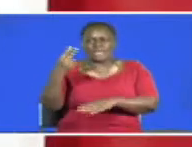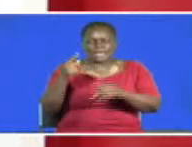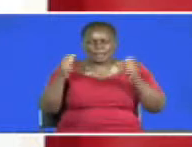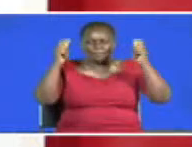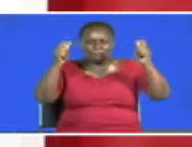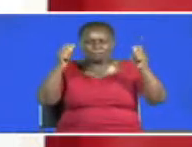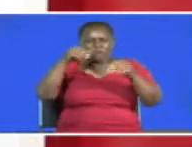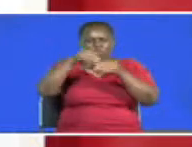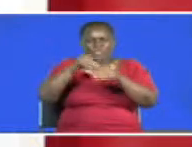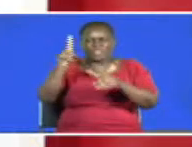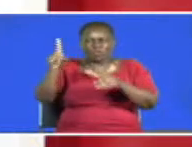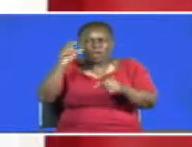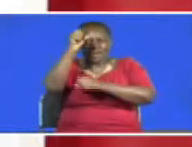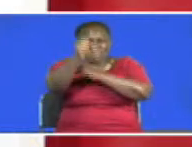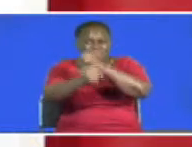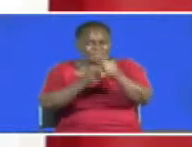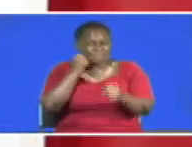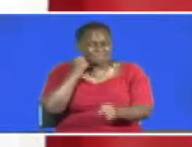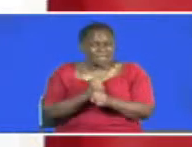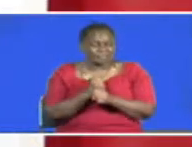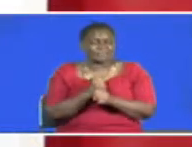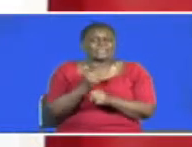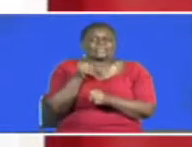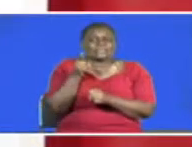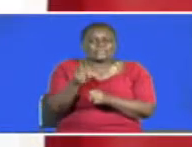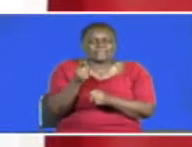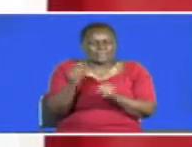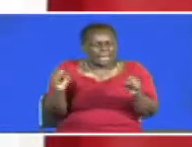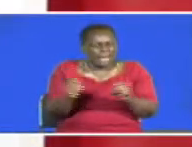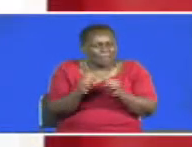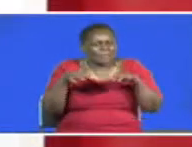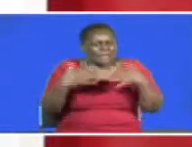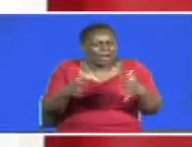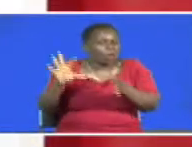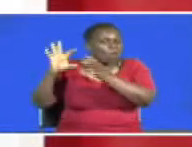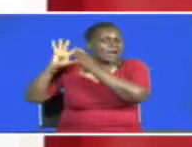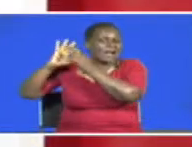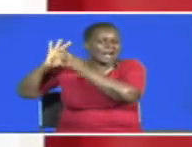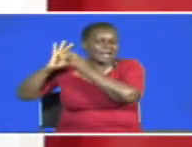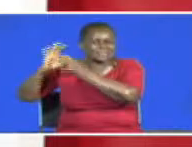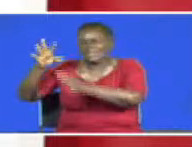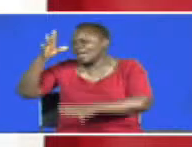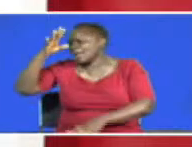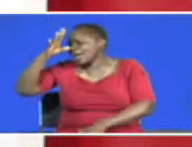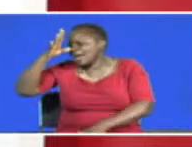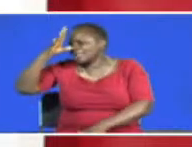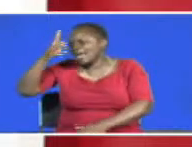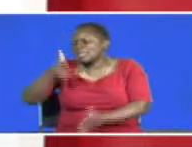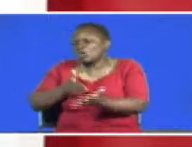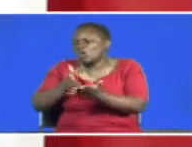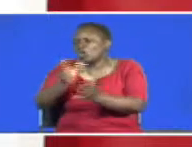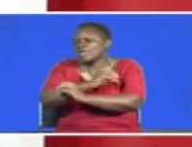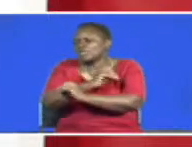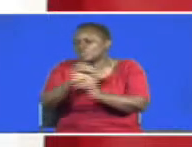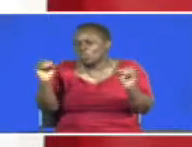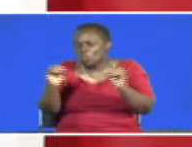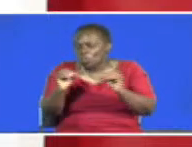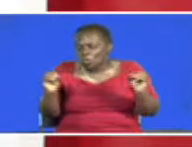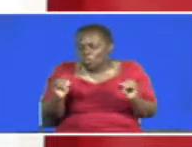strike within the year. And that this has been caused by a culture of lies and dishonesty that